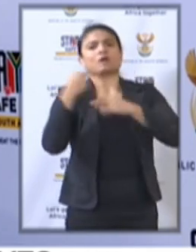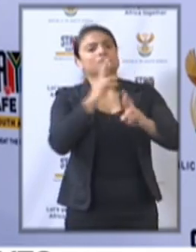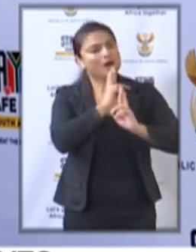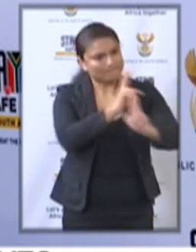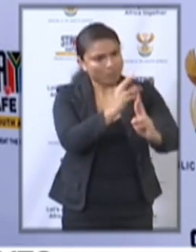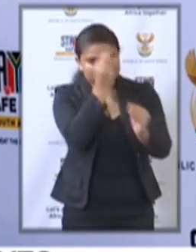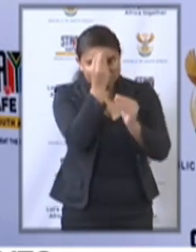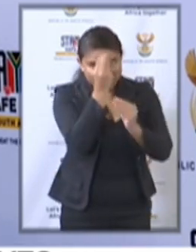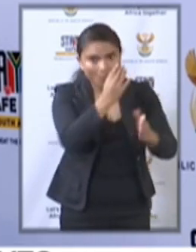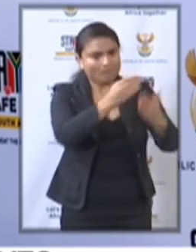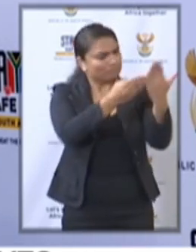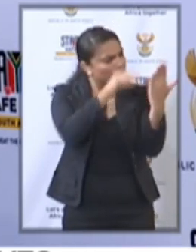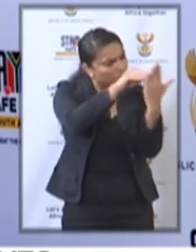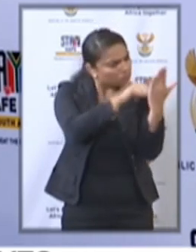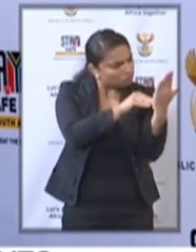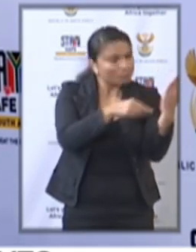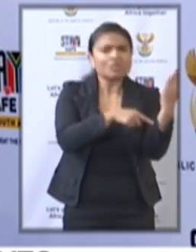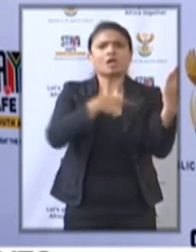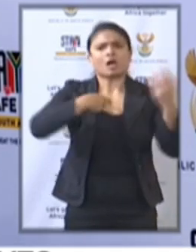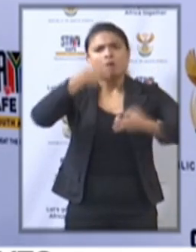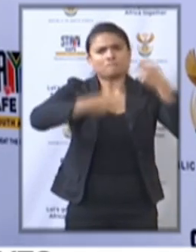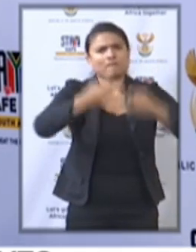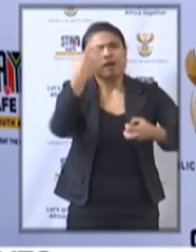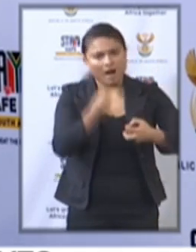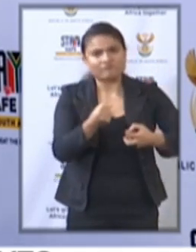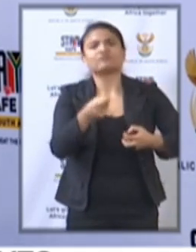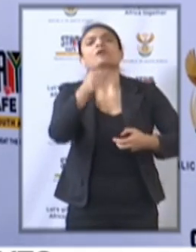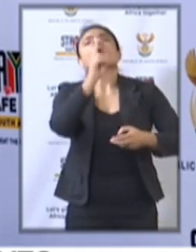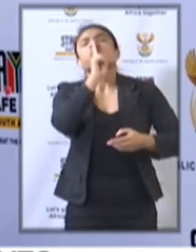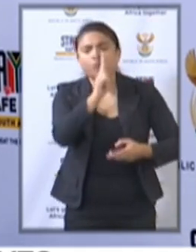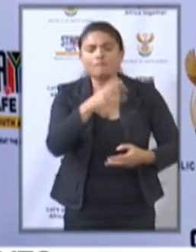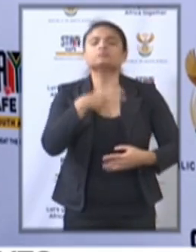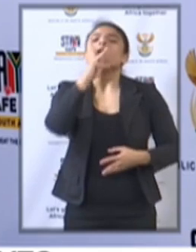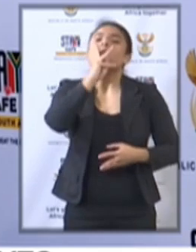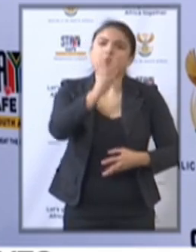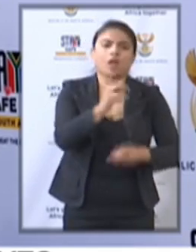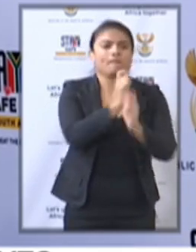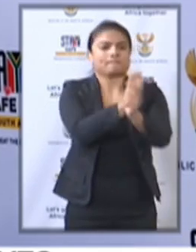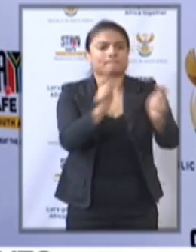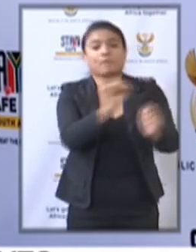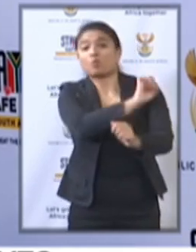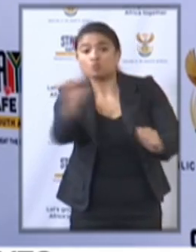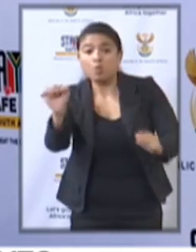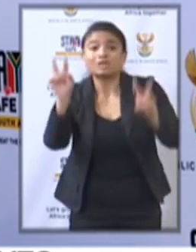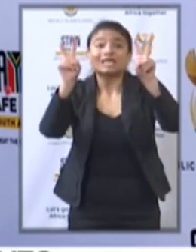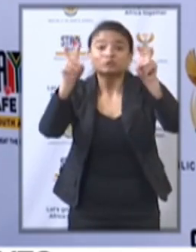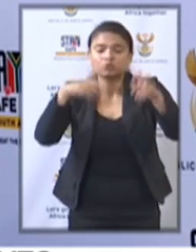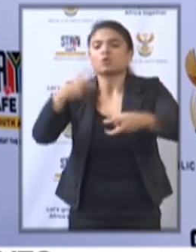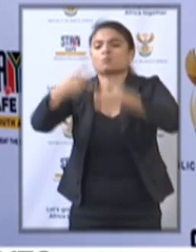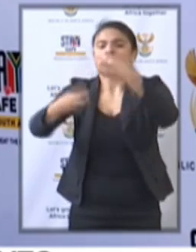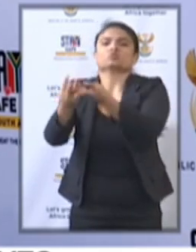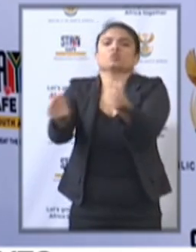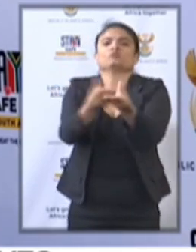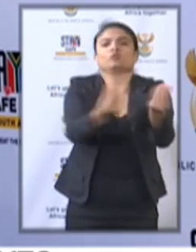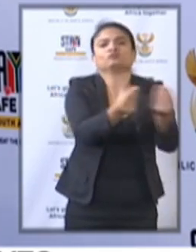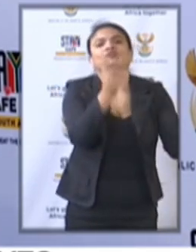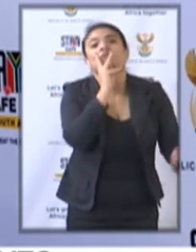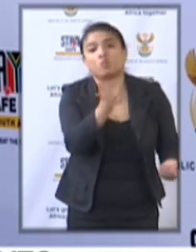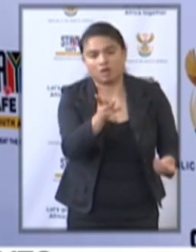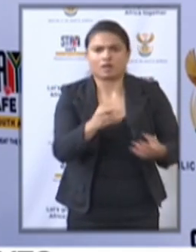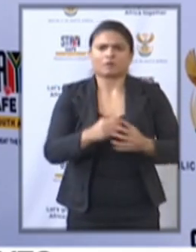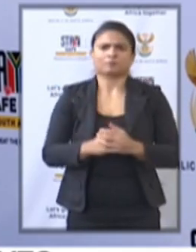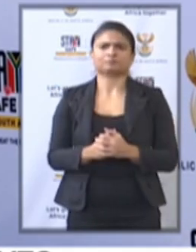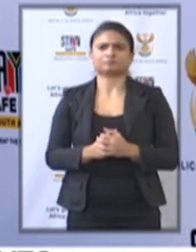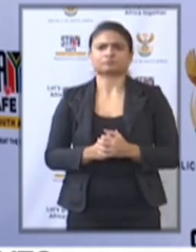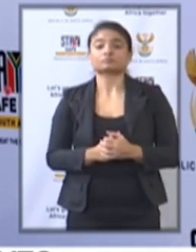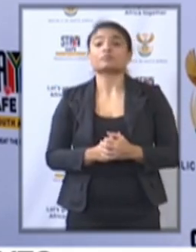problem of that nature, we will actually resolve it. Esikushoyo ukuthi uma unenkinga ngo-NSFAS,